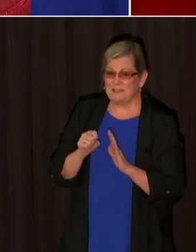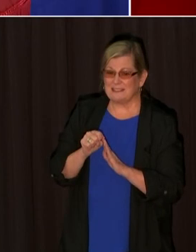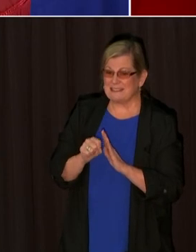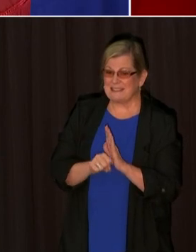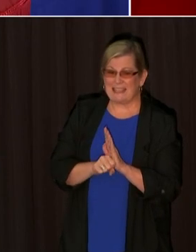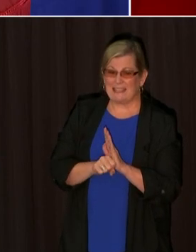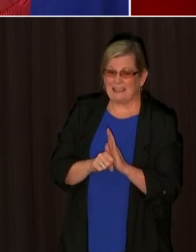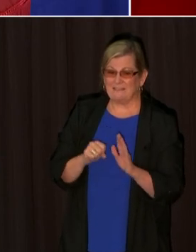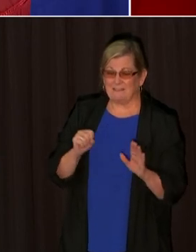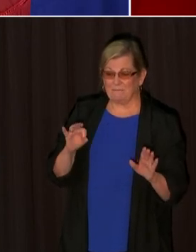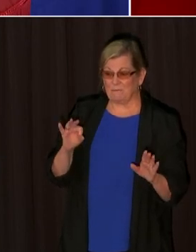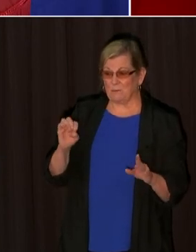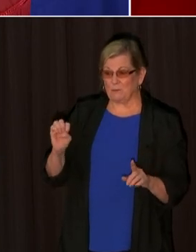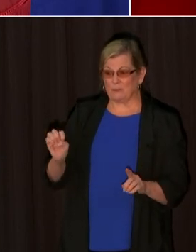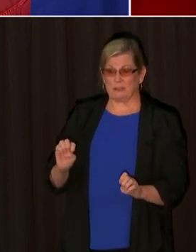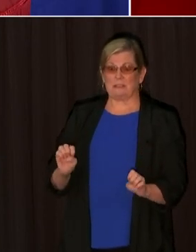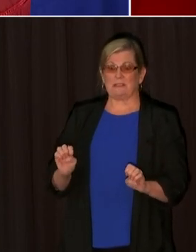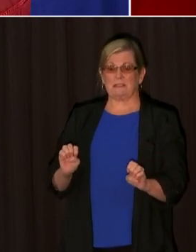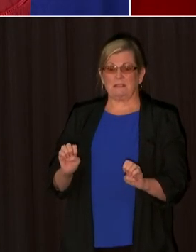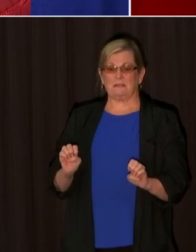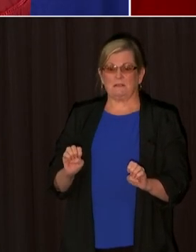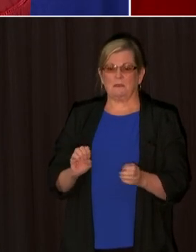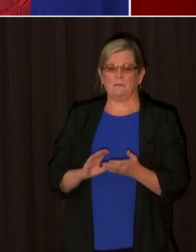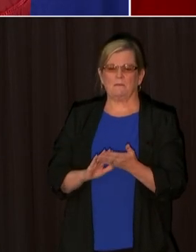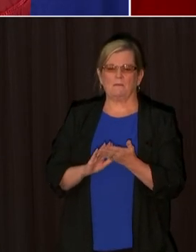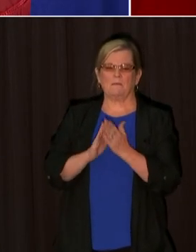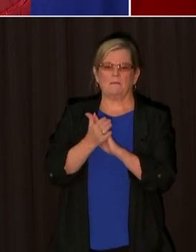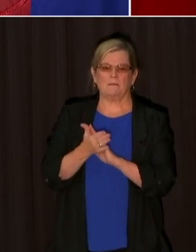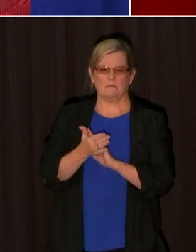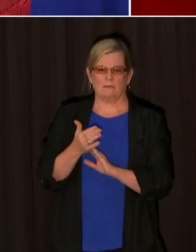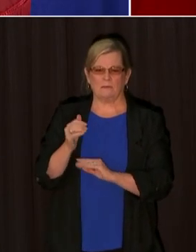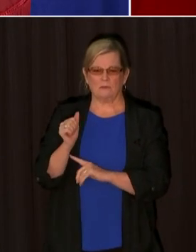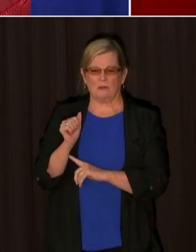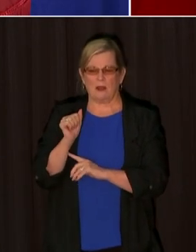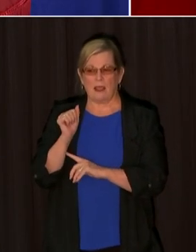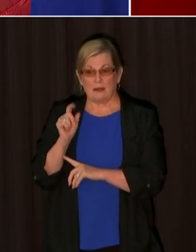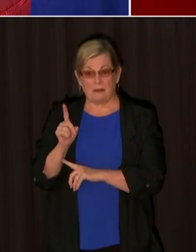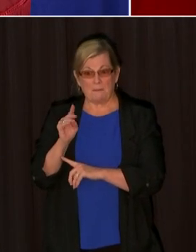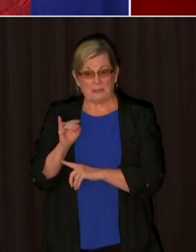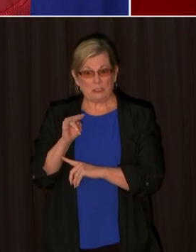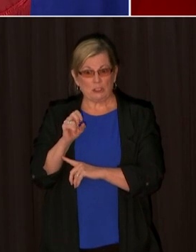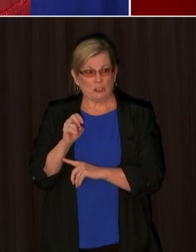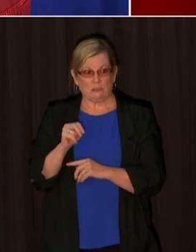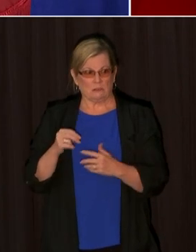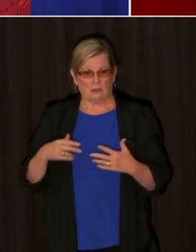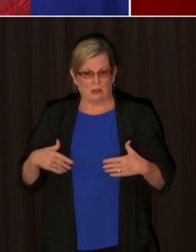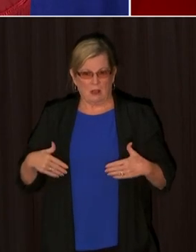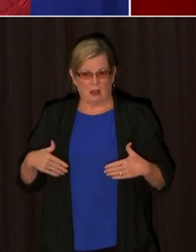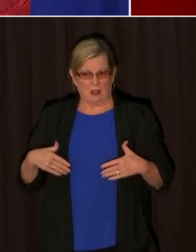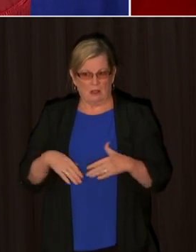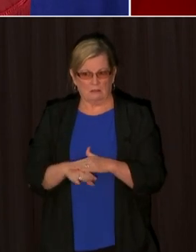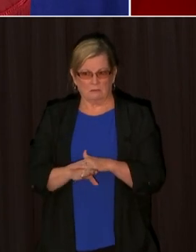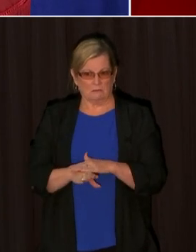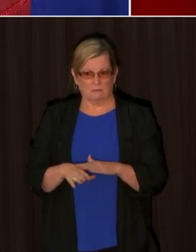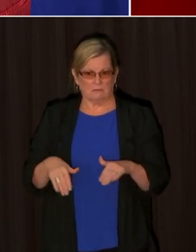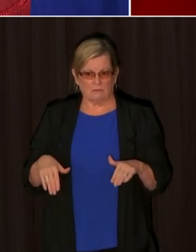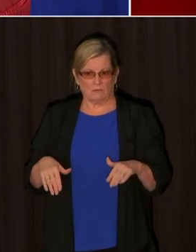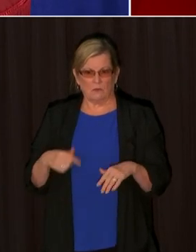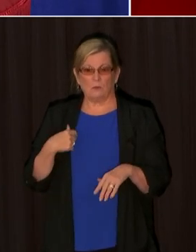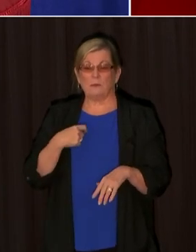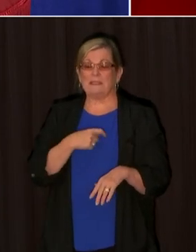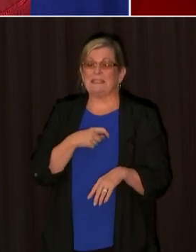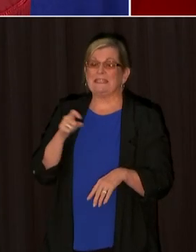becomes largely administrative. I don't think we're at that point yet, but we need it to be in a state